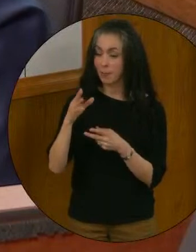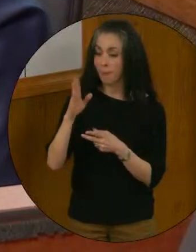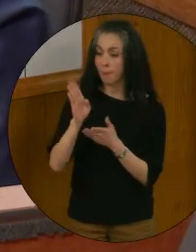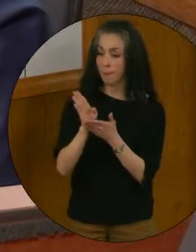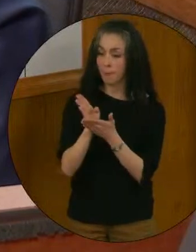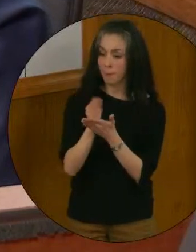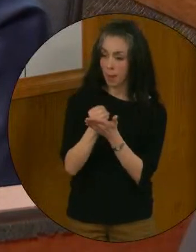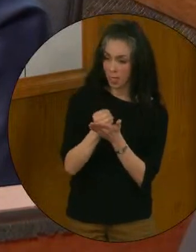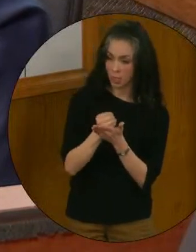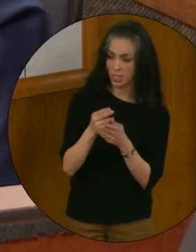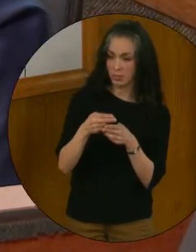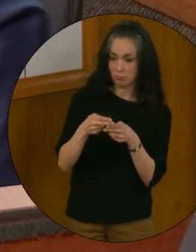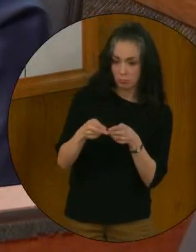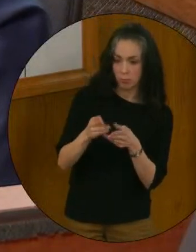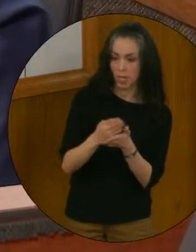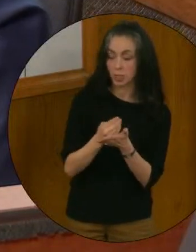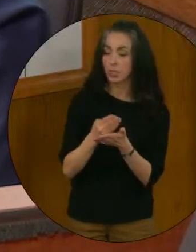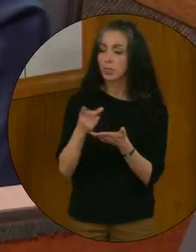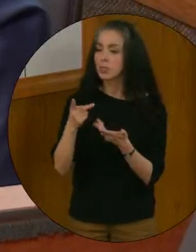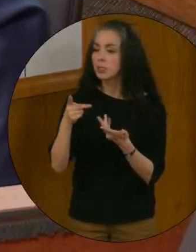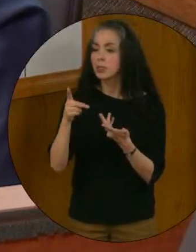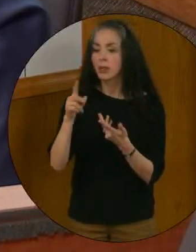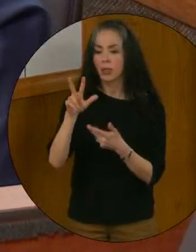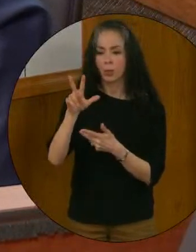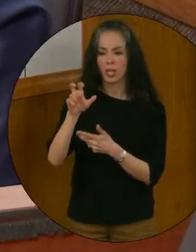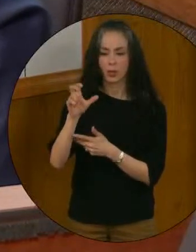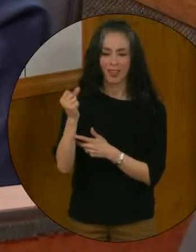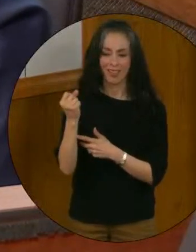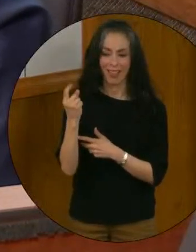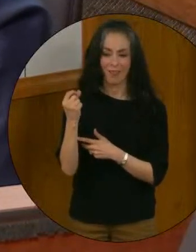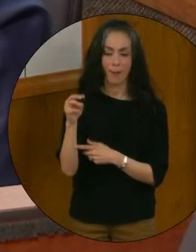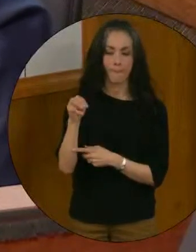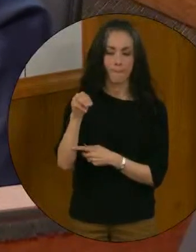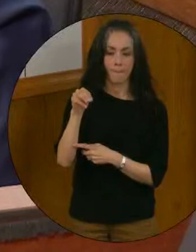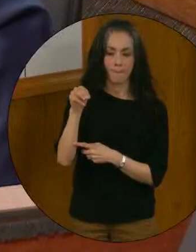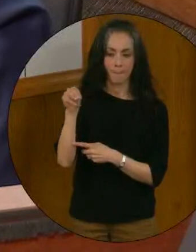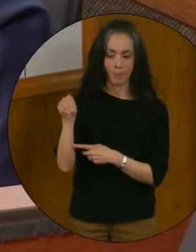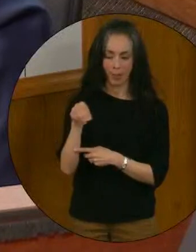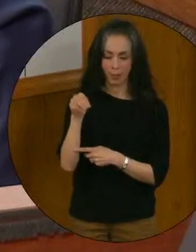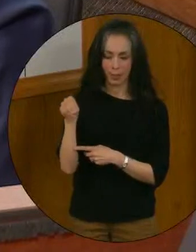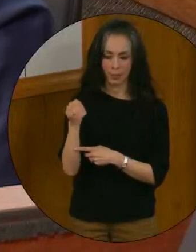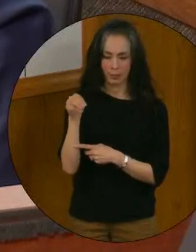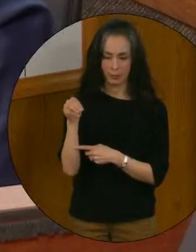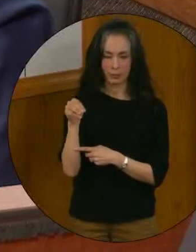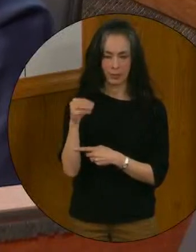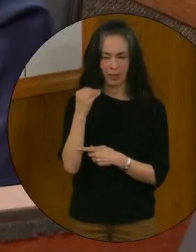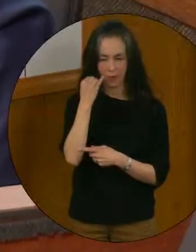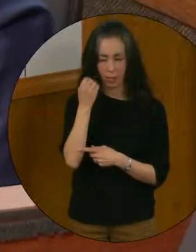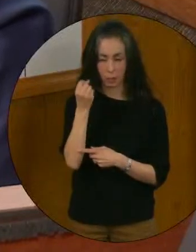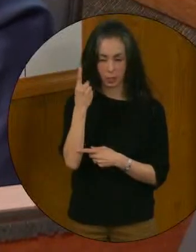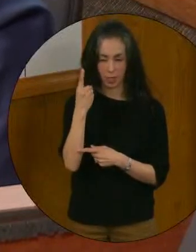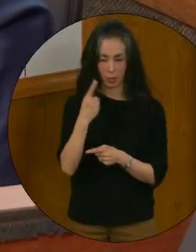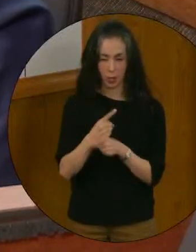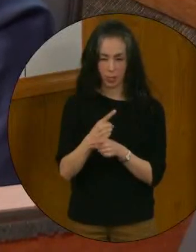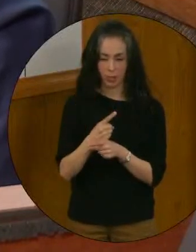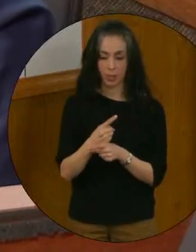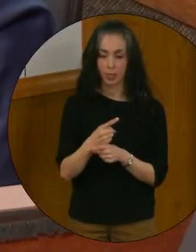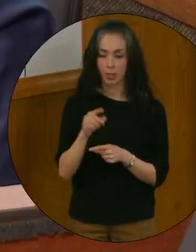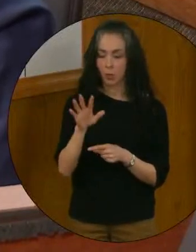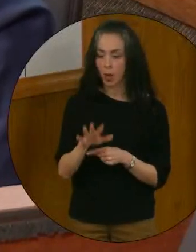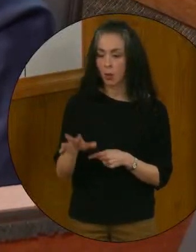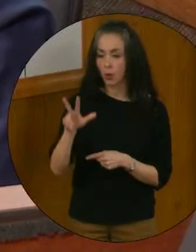actually around 311 million, if I'm not mistaken from memory. So it's around